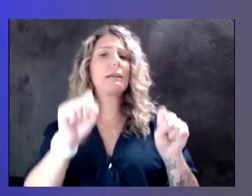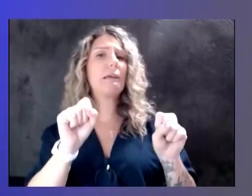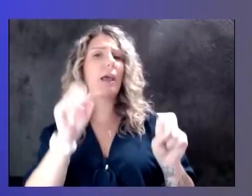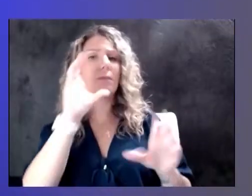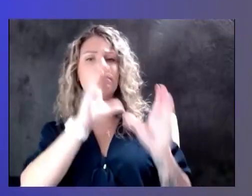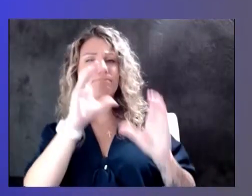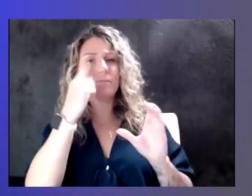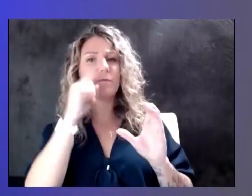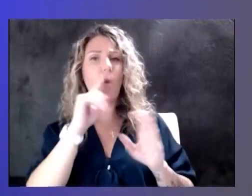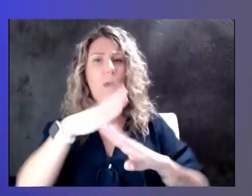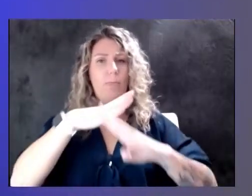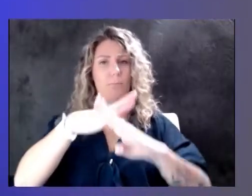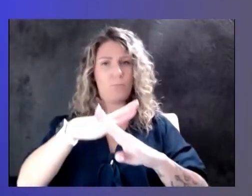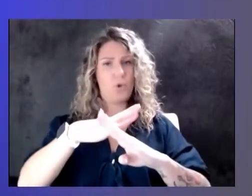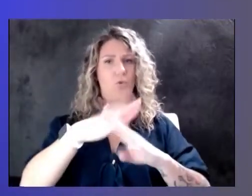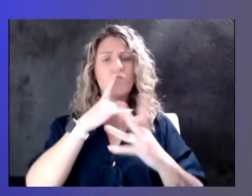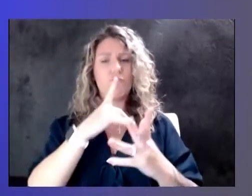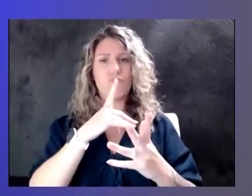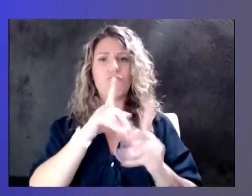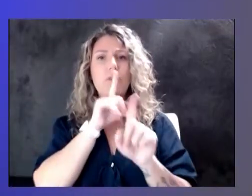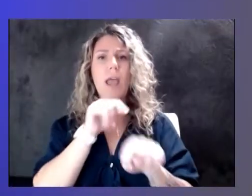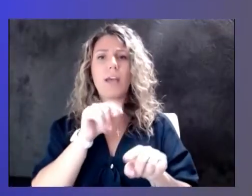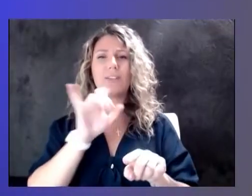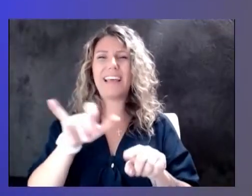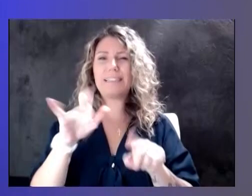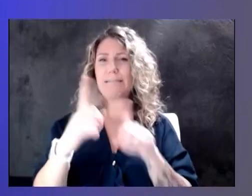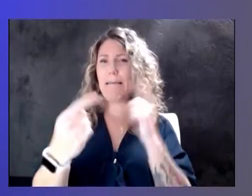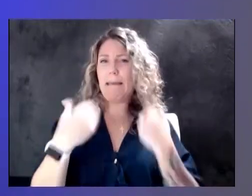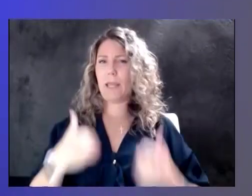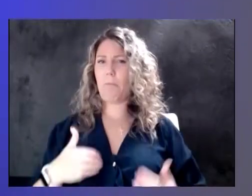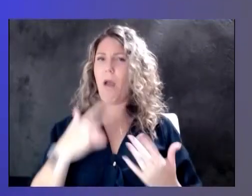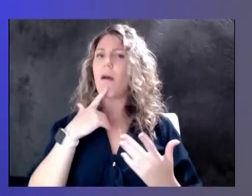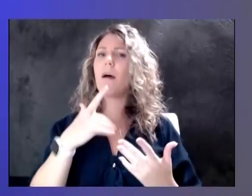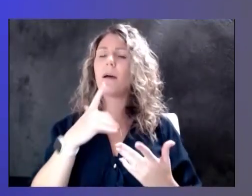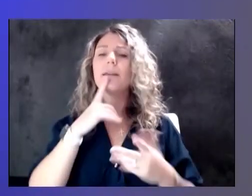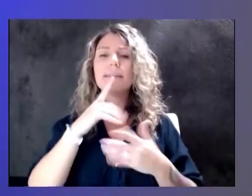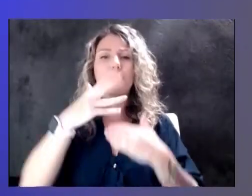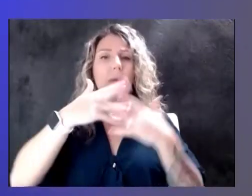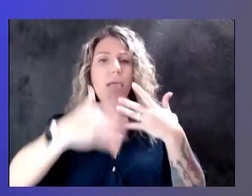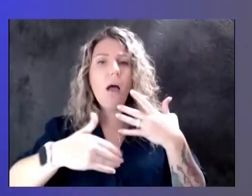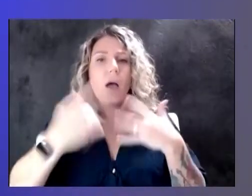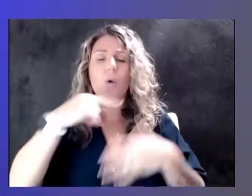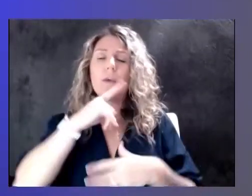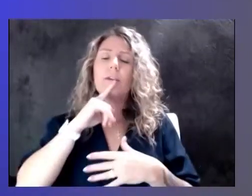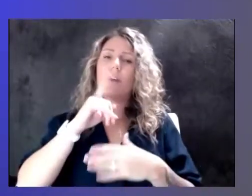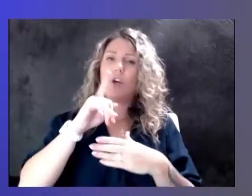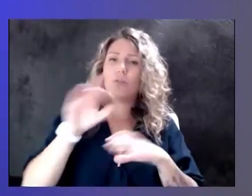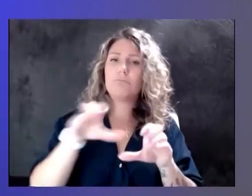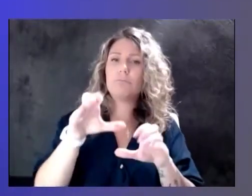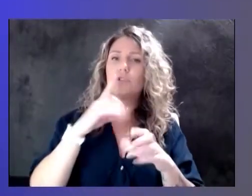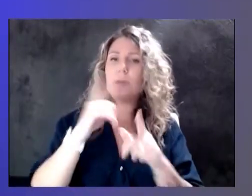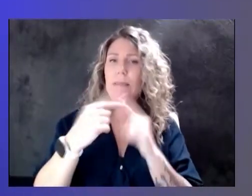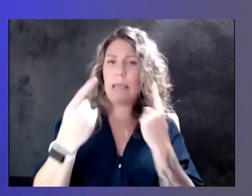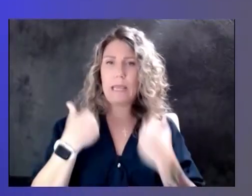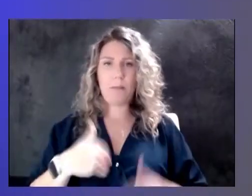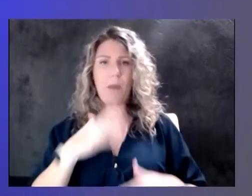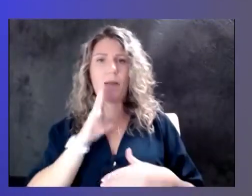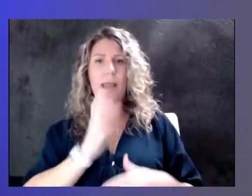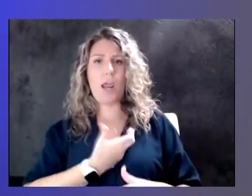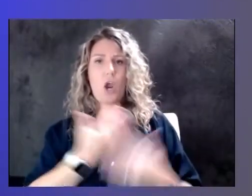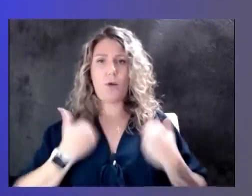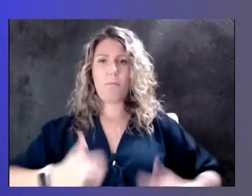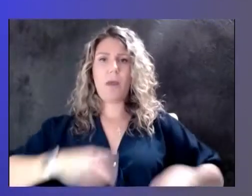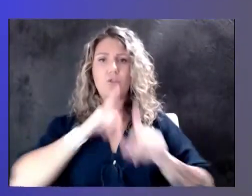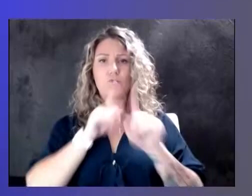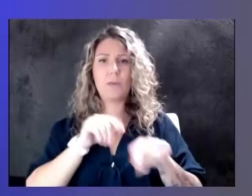our antibody tests. And so if we're doing a blood test, we're looking for antibodies, our immune system's reaction to the virus. Okay. Or if you're